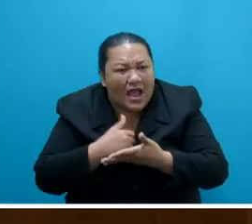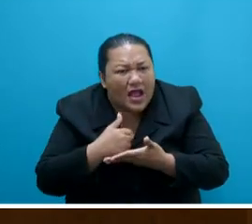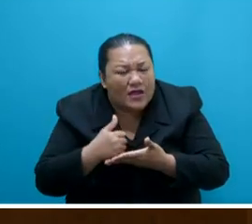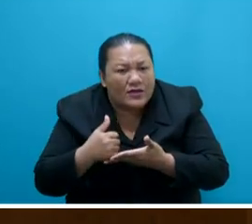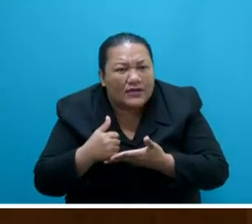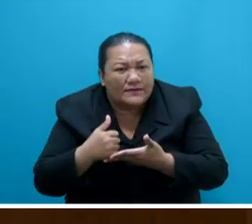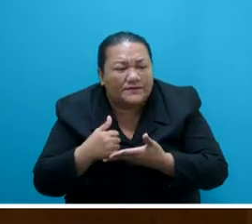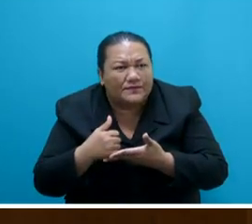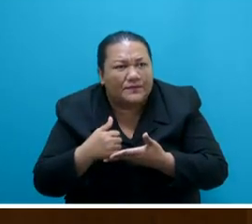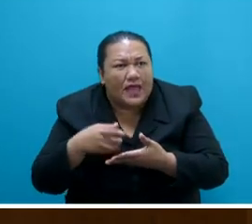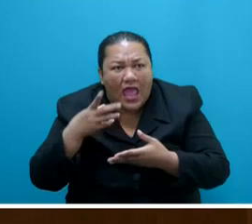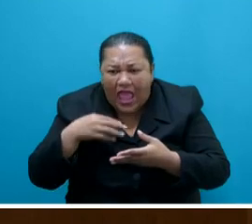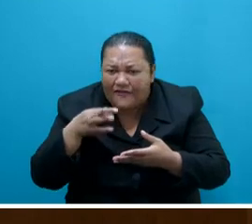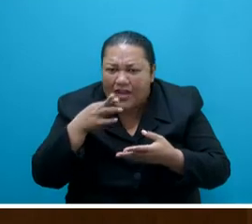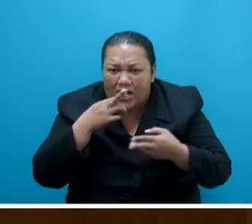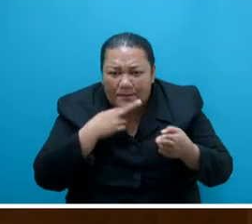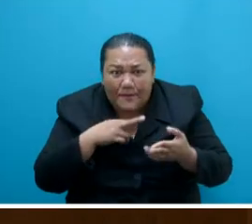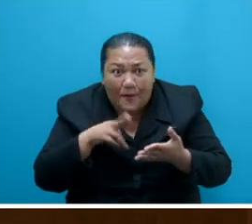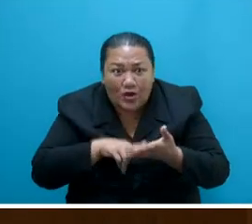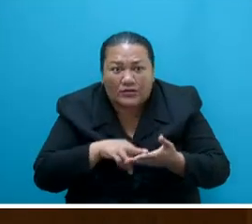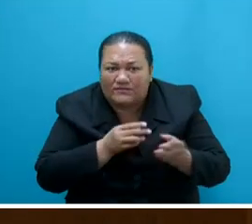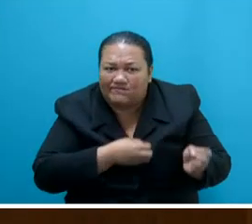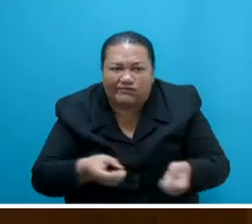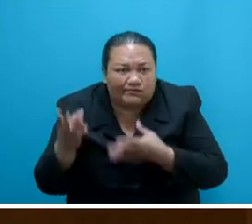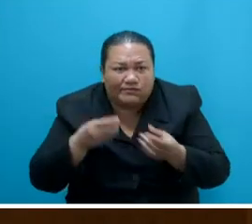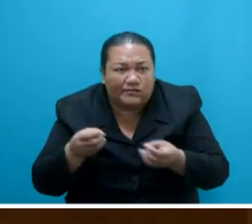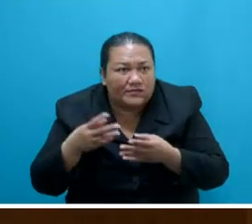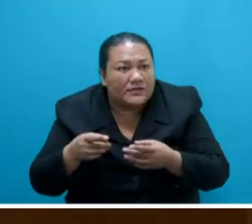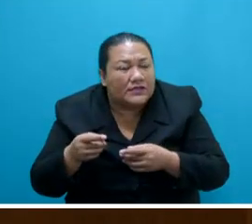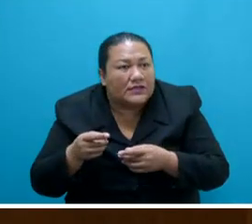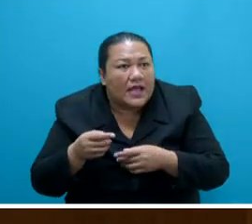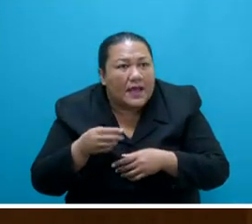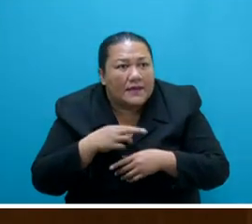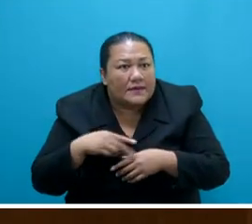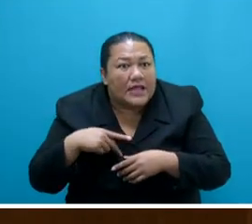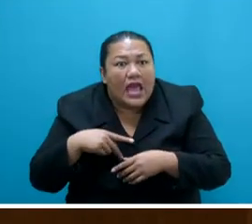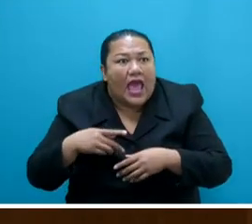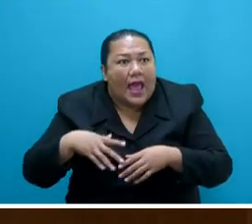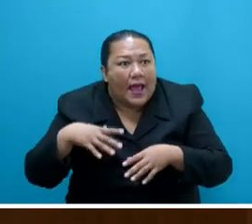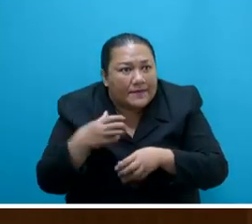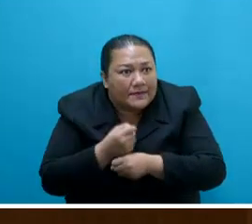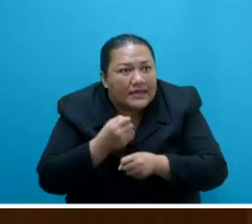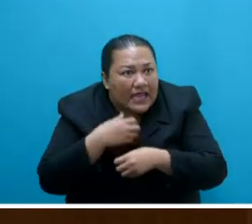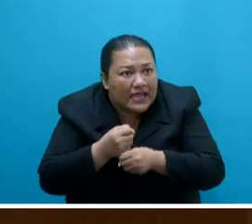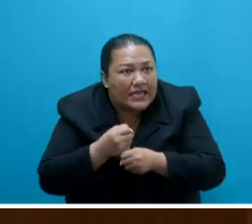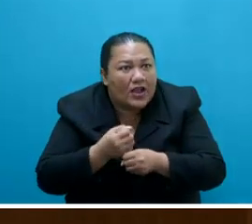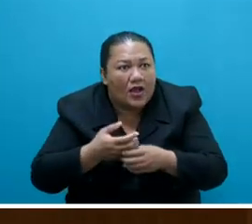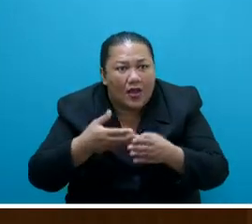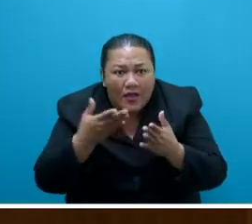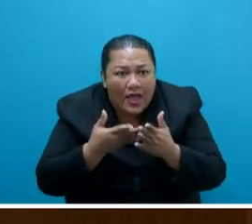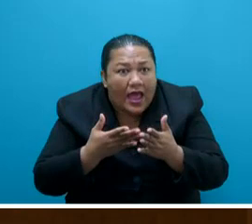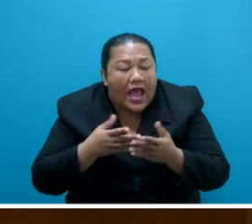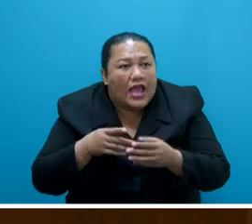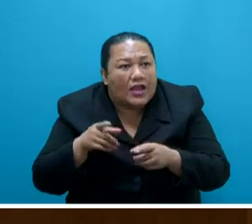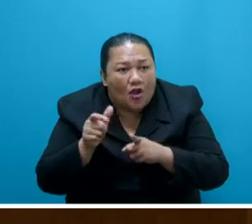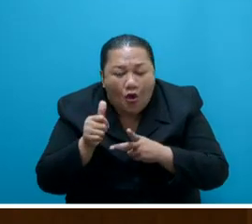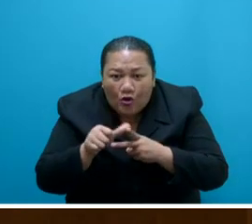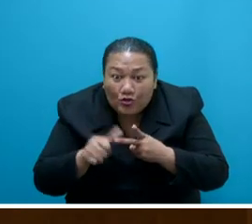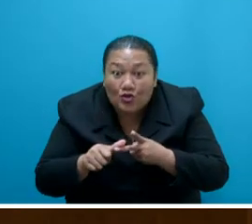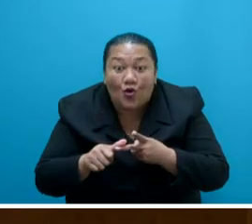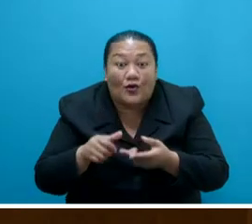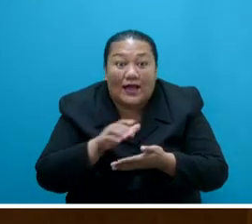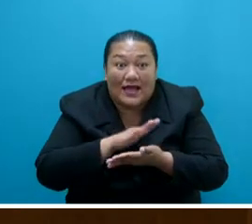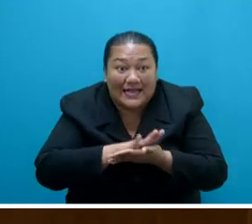Minister, from the mammoth task of modernizing our economy to the day-to-day victories of bringing clean water, reliable